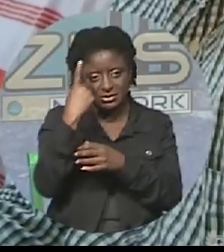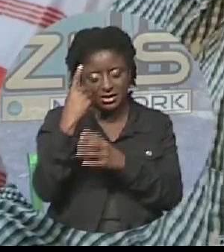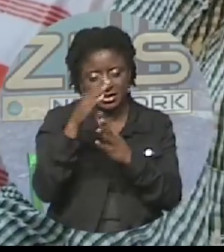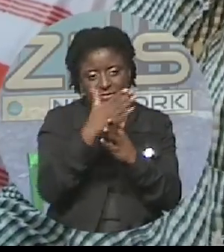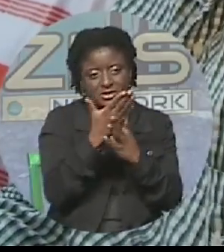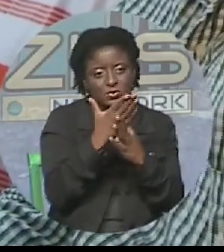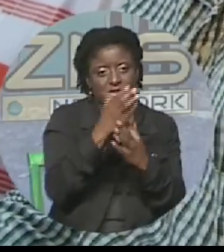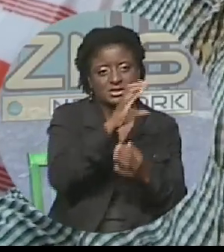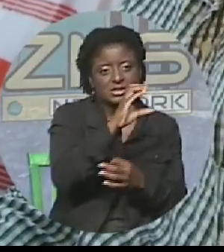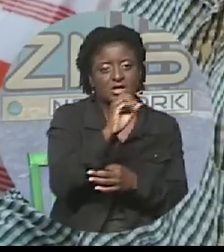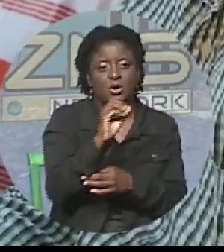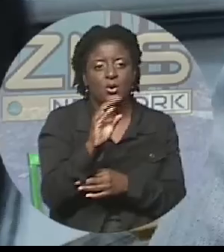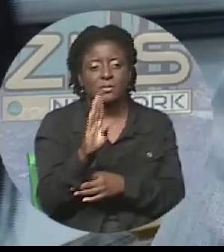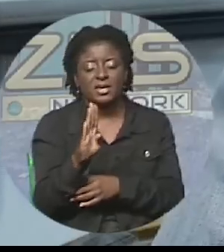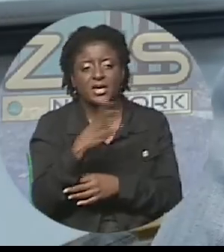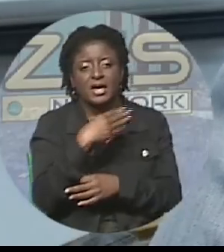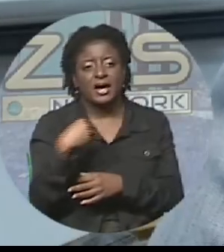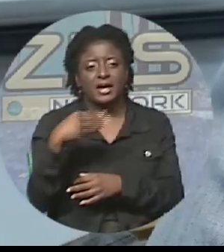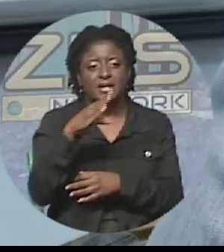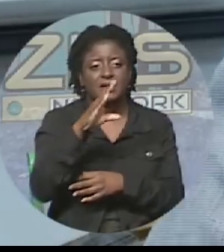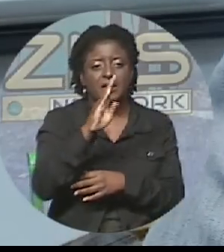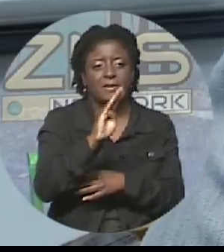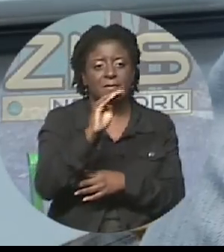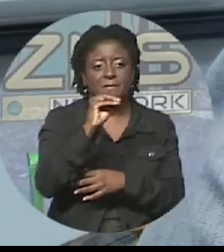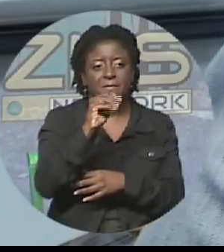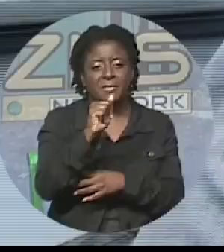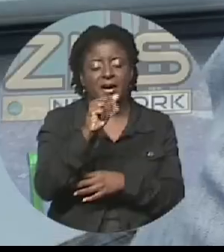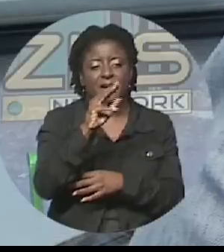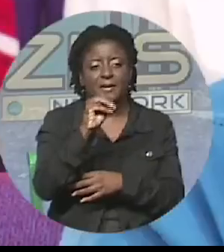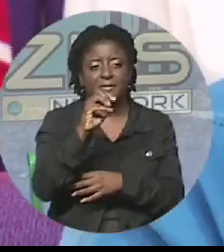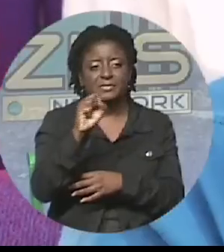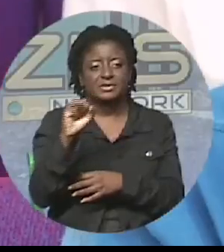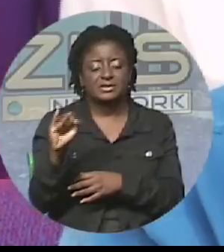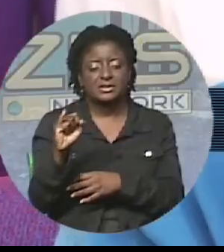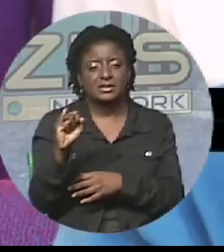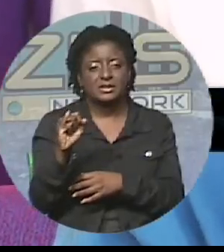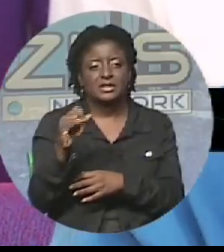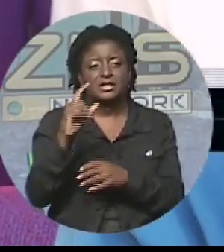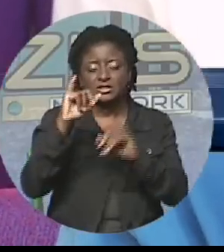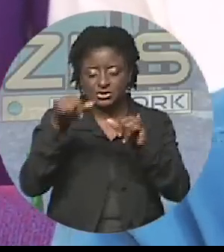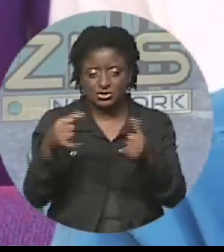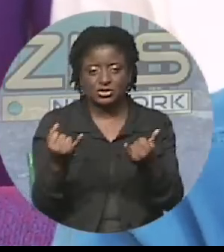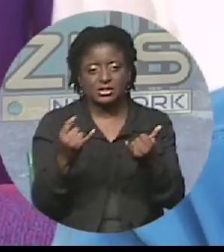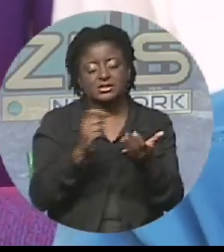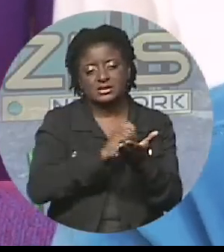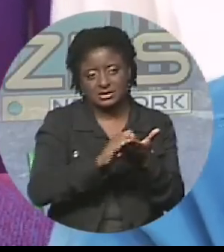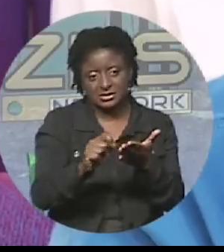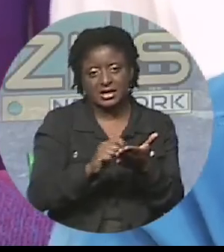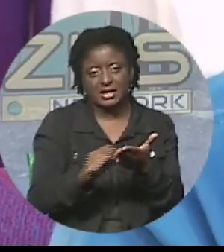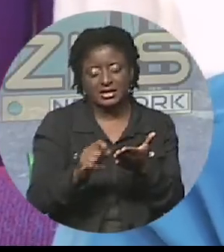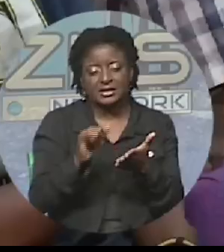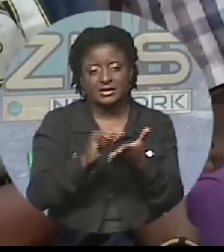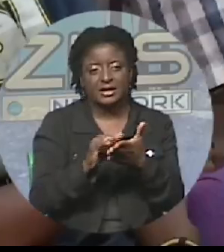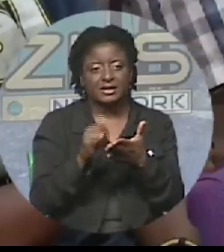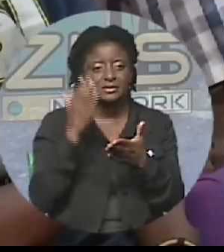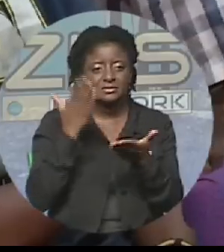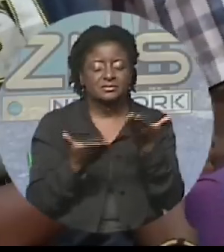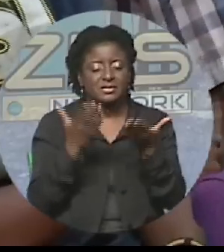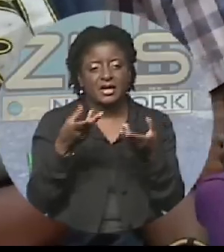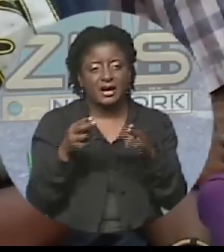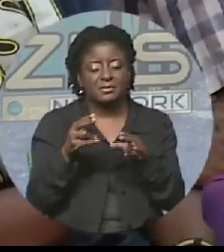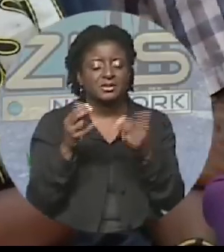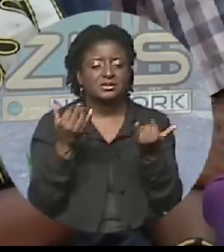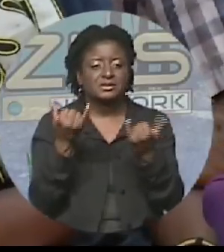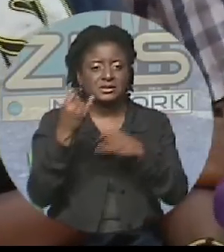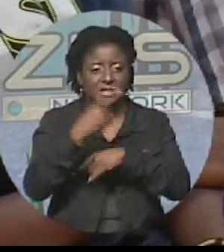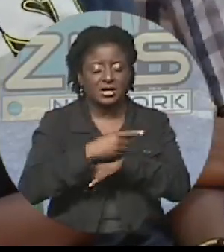between COB and BAMSI. It's just a matter of signing it, which will be done either today or this week. Relationship with COB in terms of the